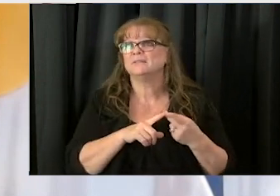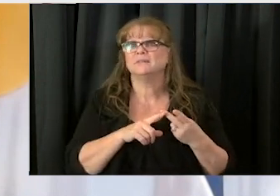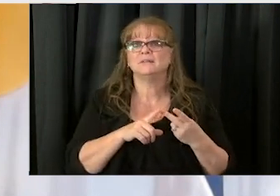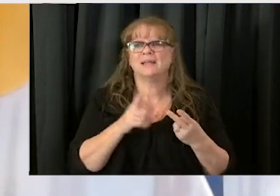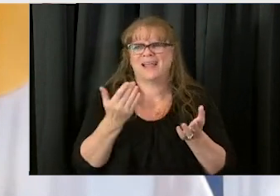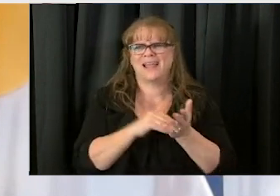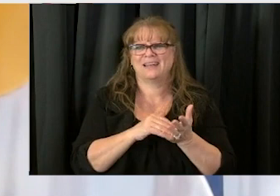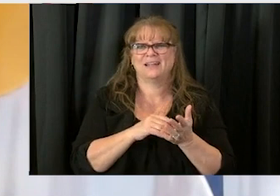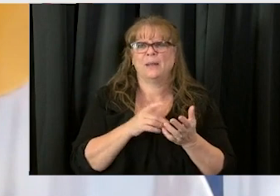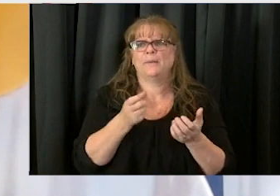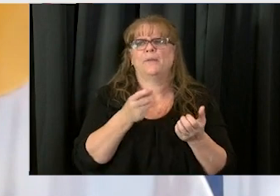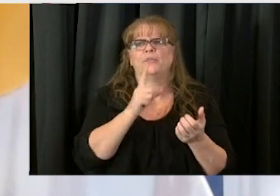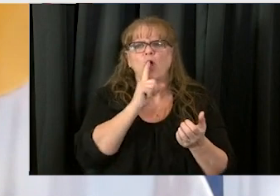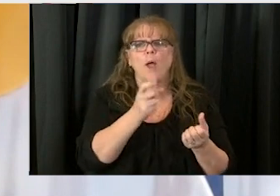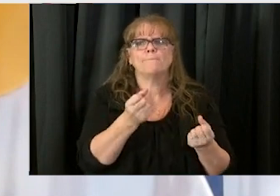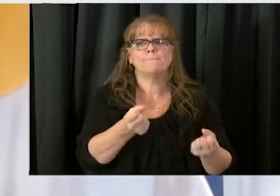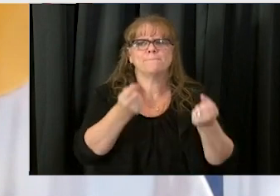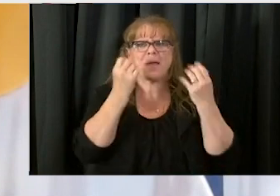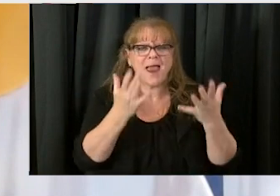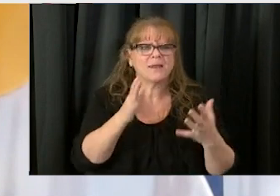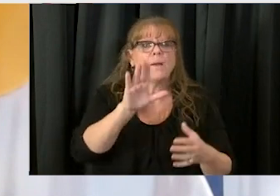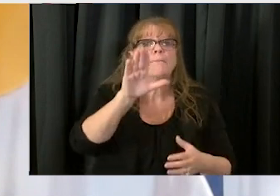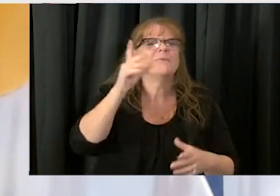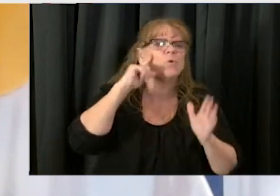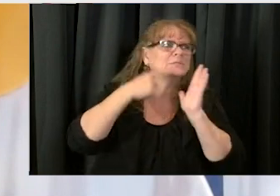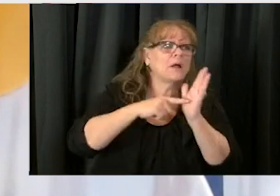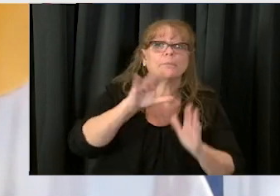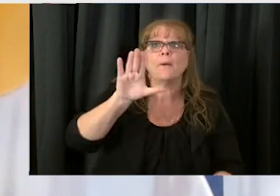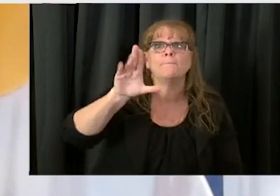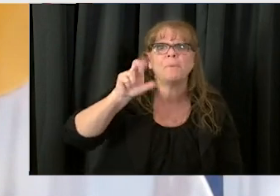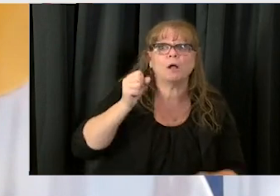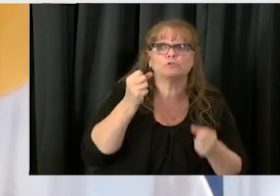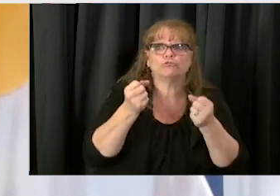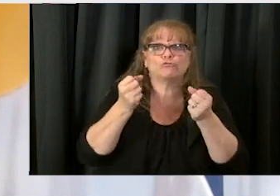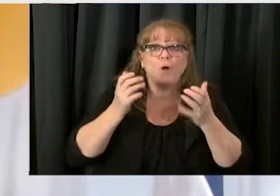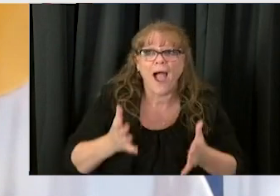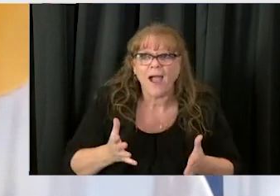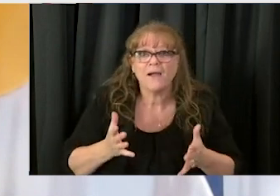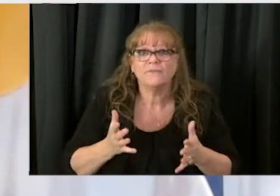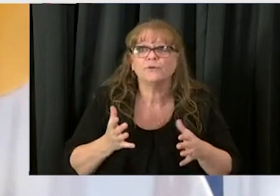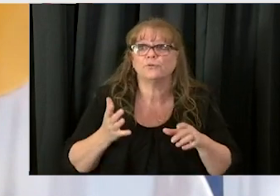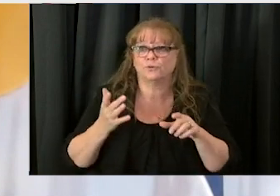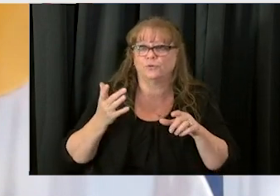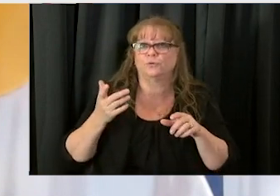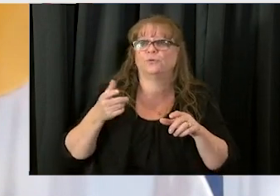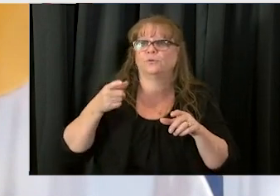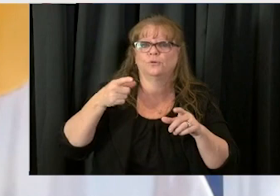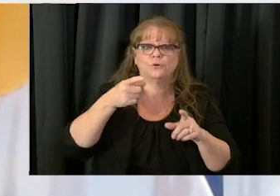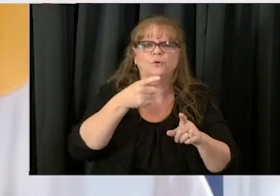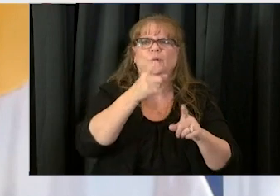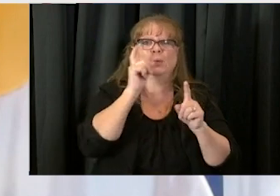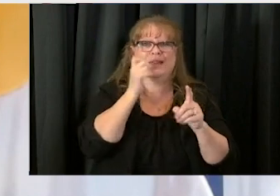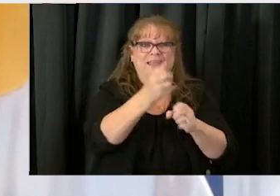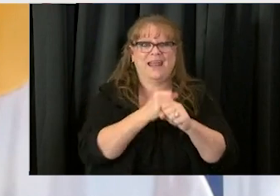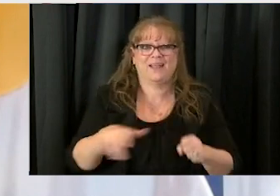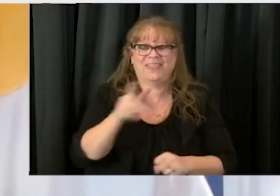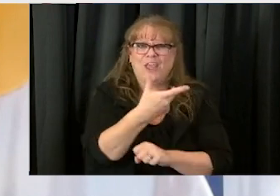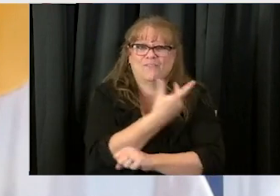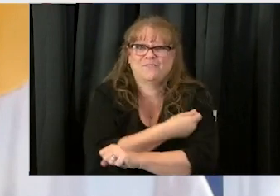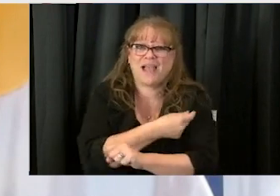slip up. We've lost close to 4,000 people from COVID-19. Let's